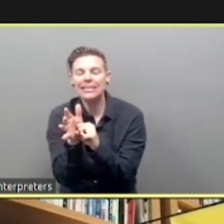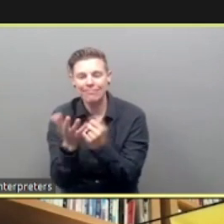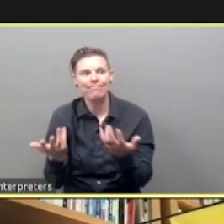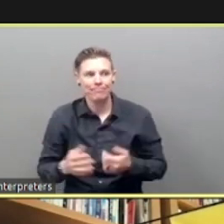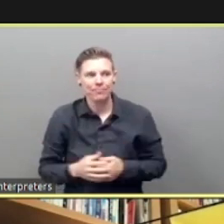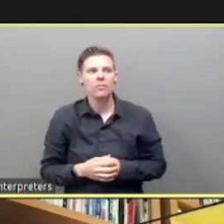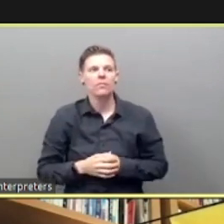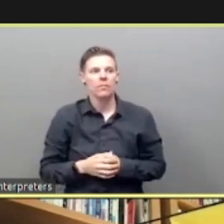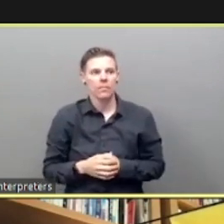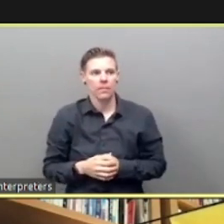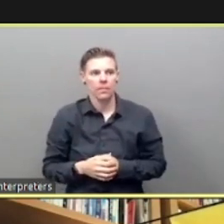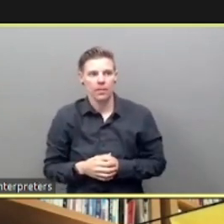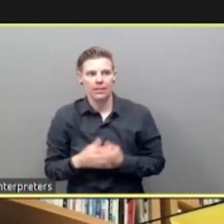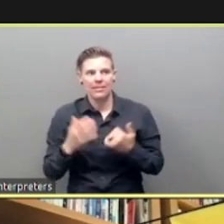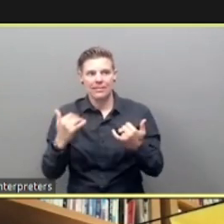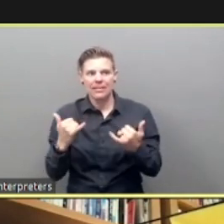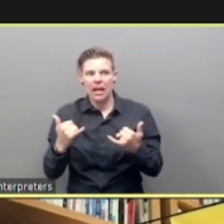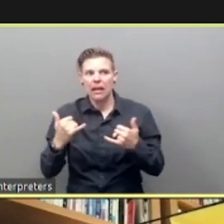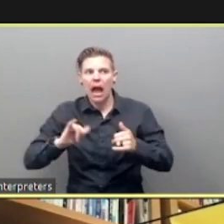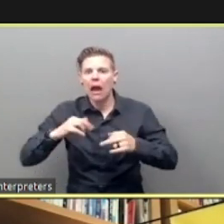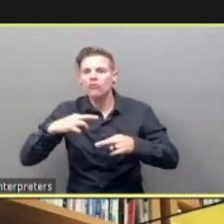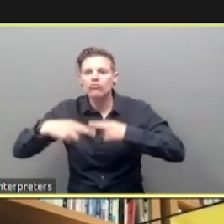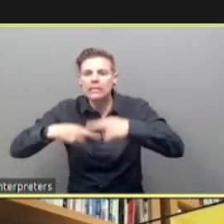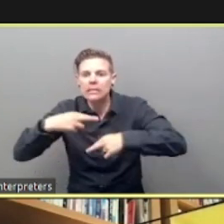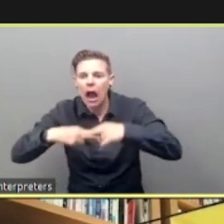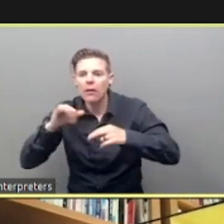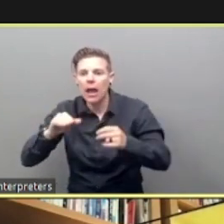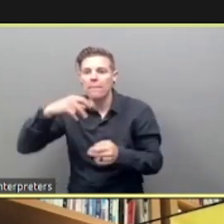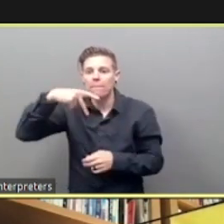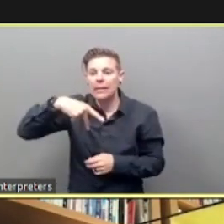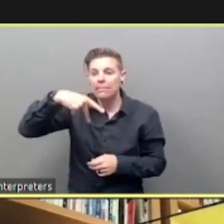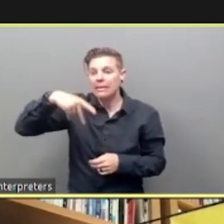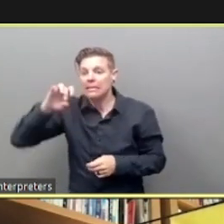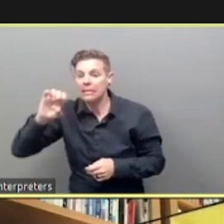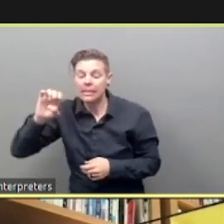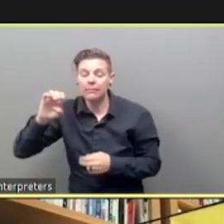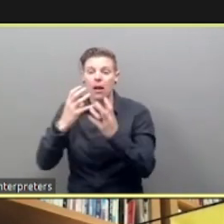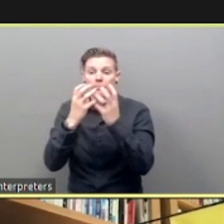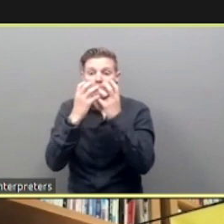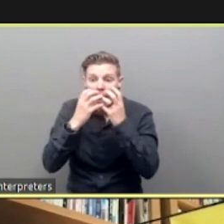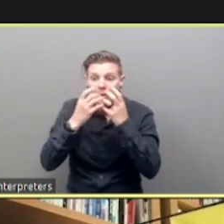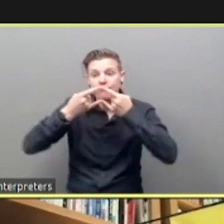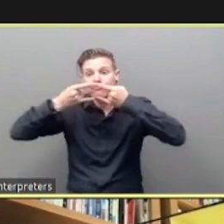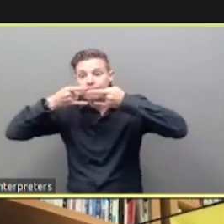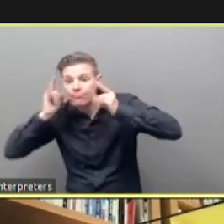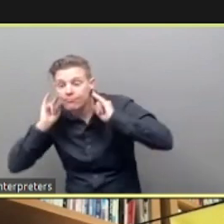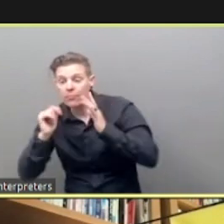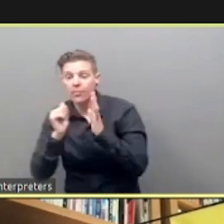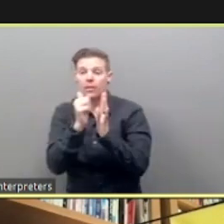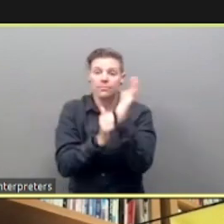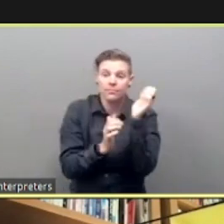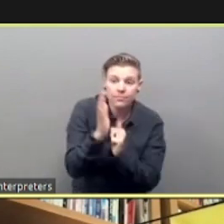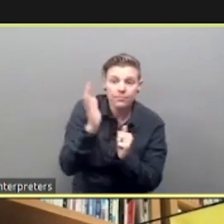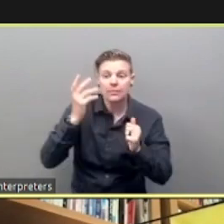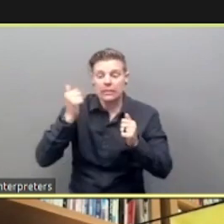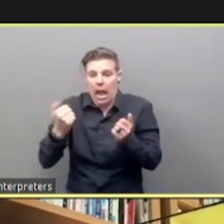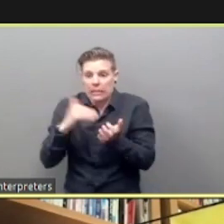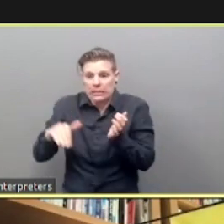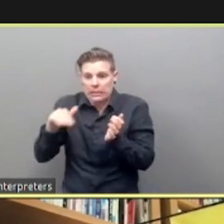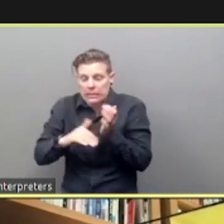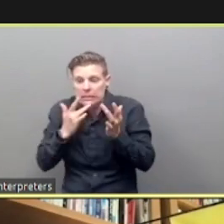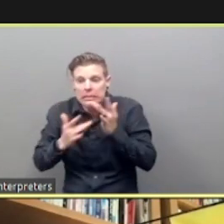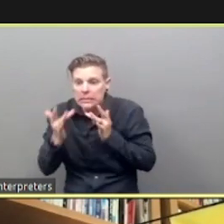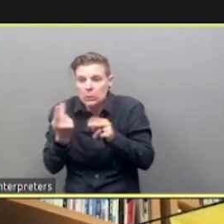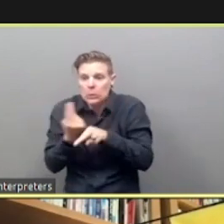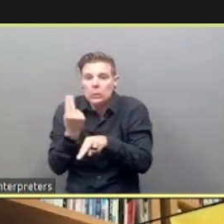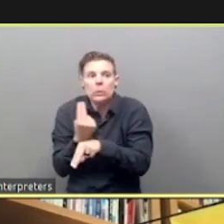to for PPE. That's no longer a crisis. That PPE one, the last one was read last time. So in most of